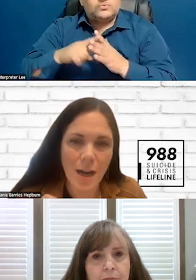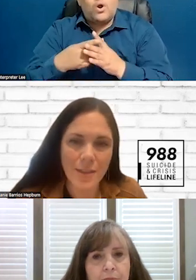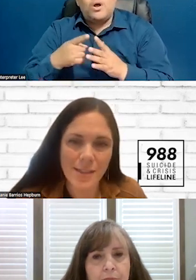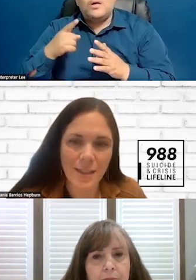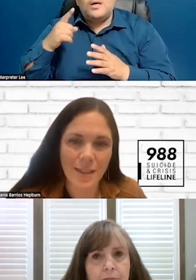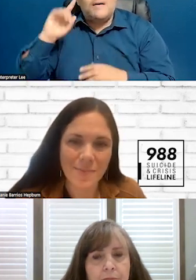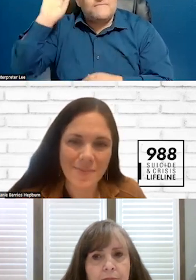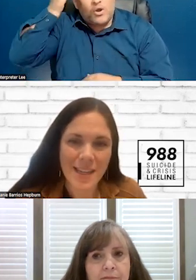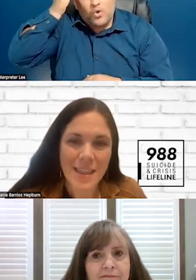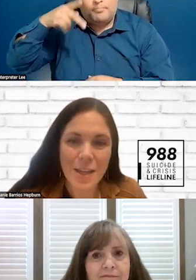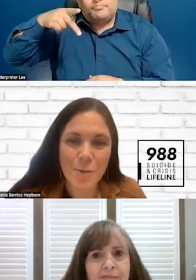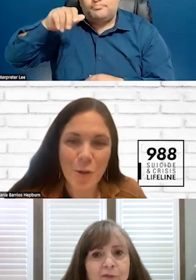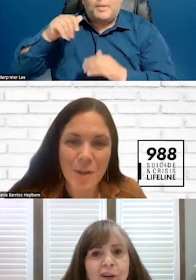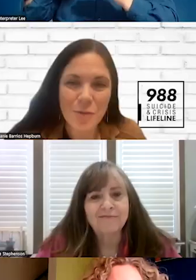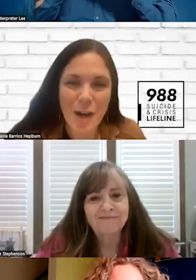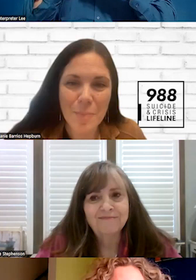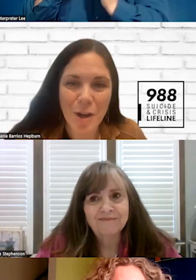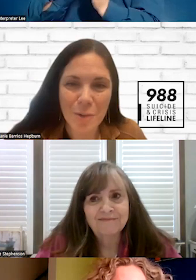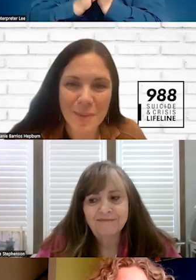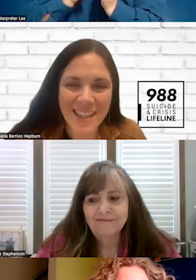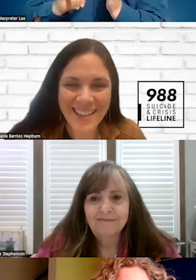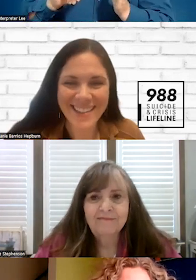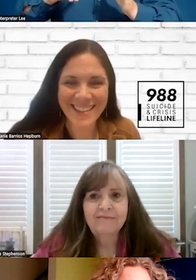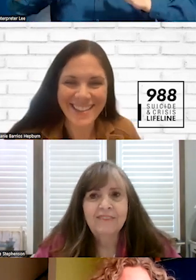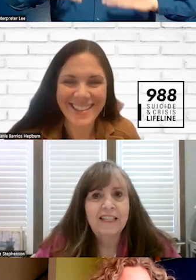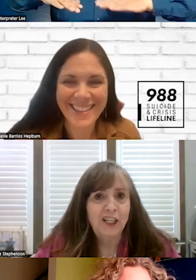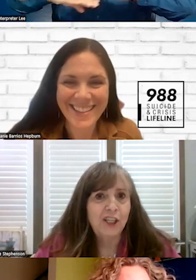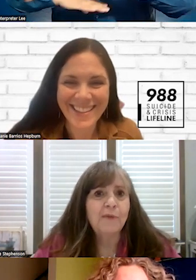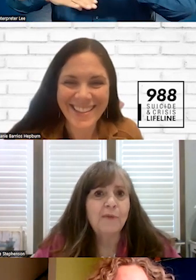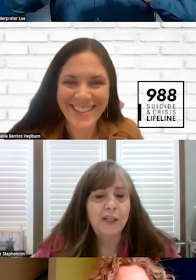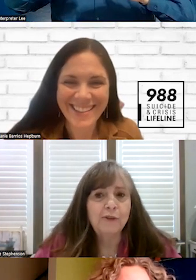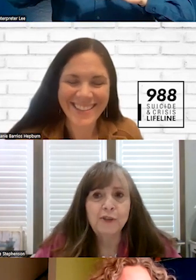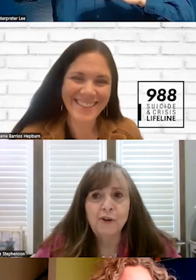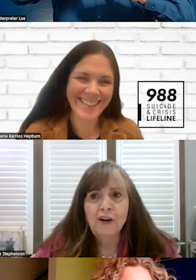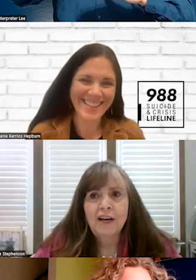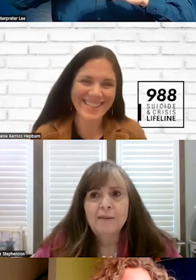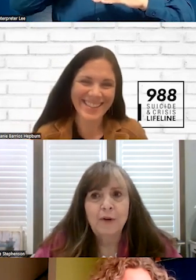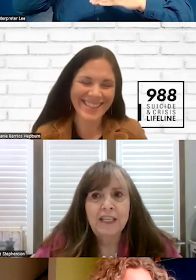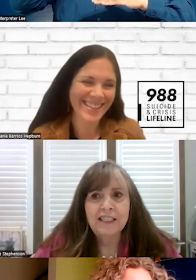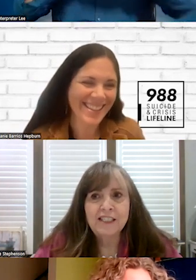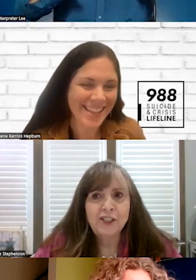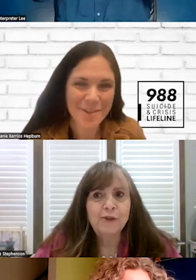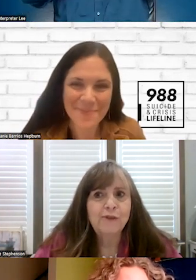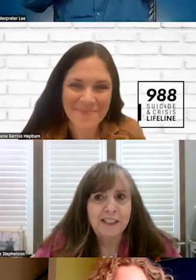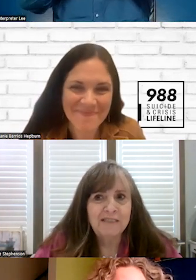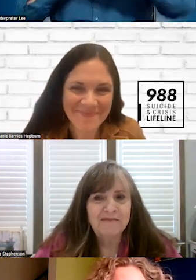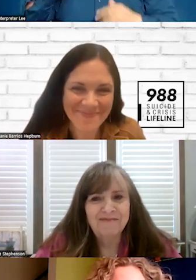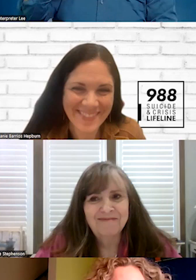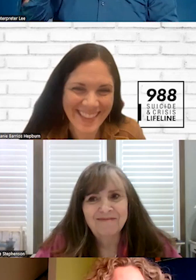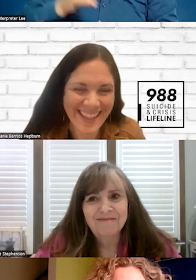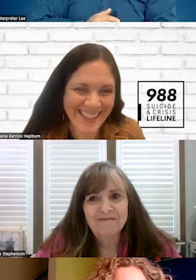floor, not the ceiling. Thank you so much for hopping on with me. Thank you. Thank you for bringing this to the